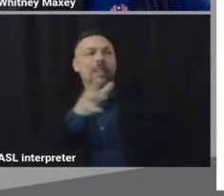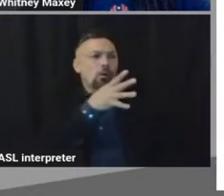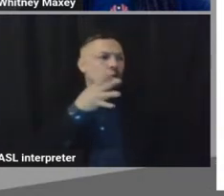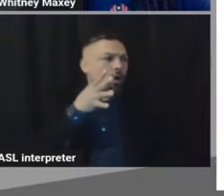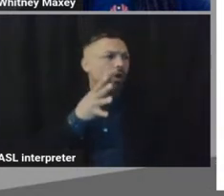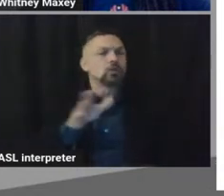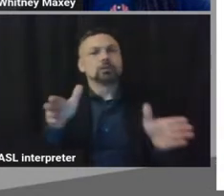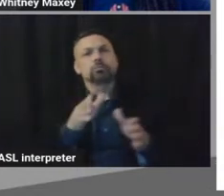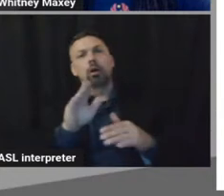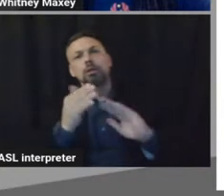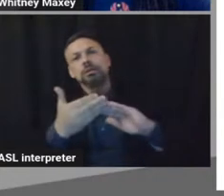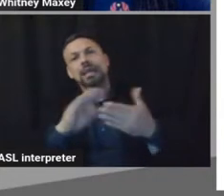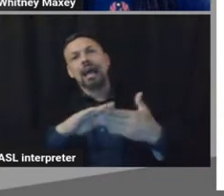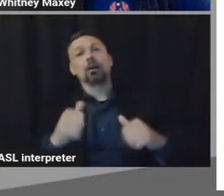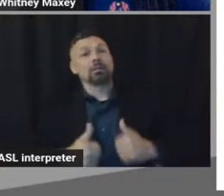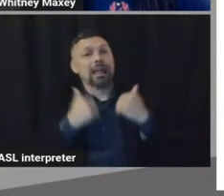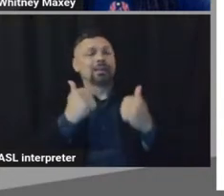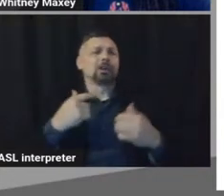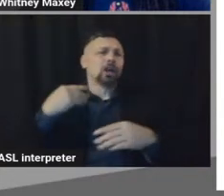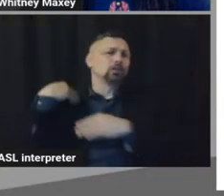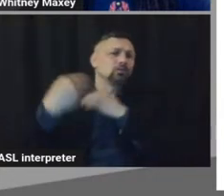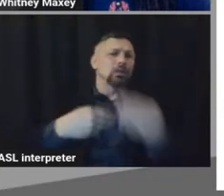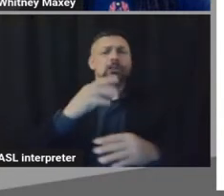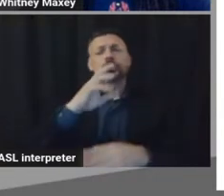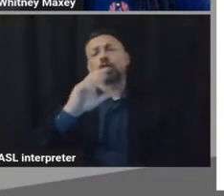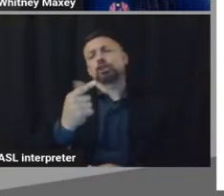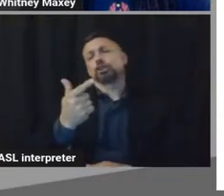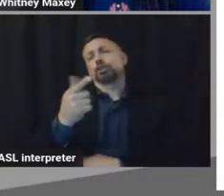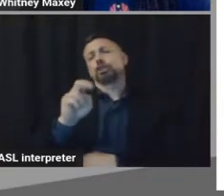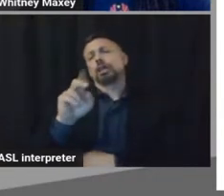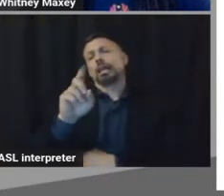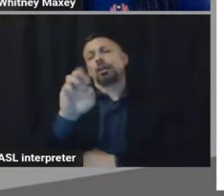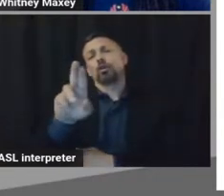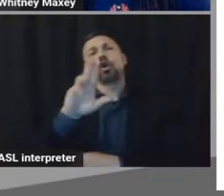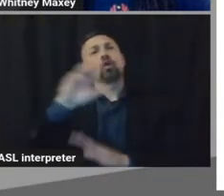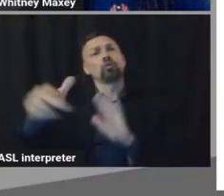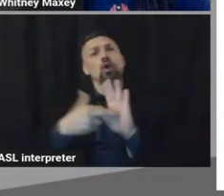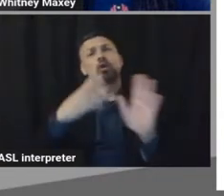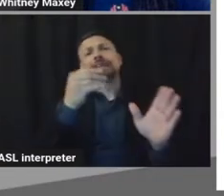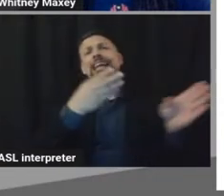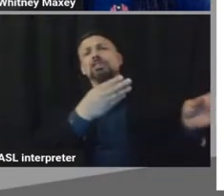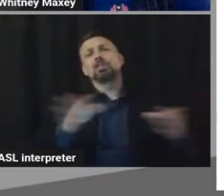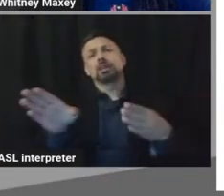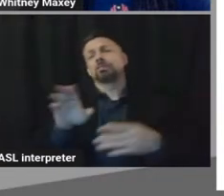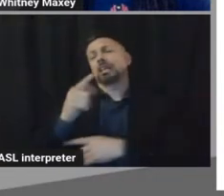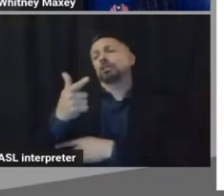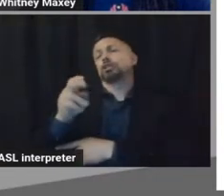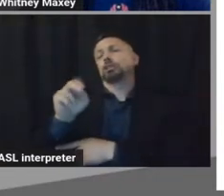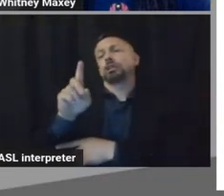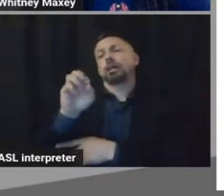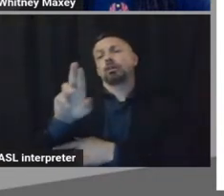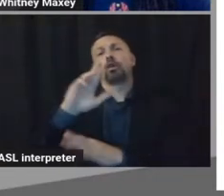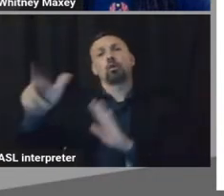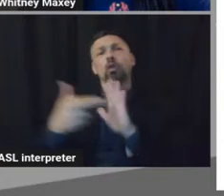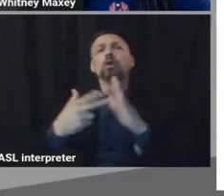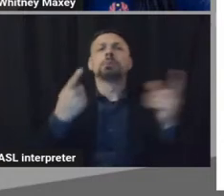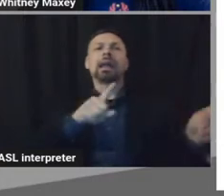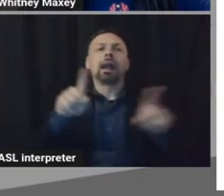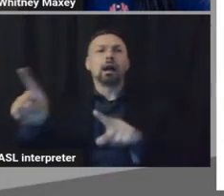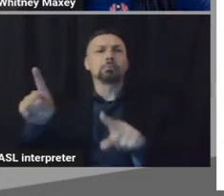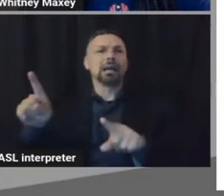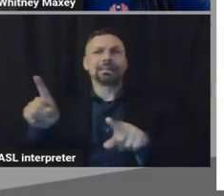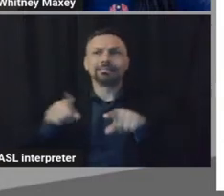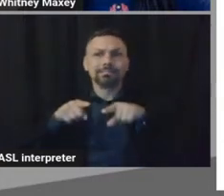life. Traditional gender roles and shifting gender roles have been happening alongside